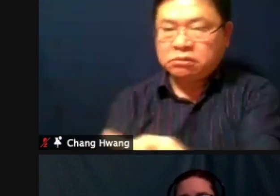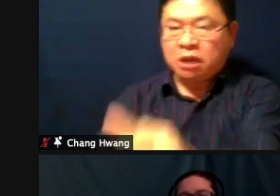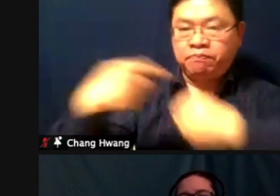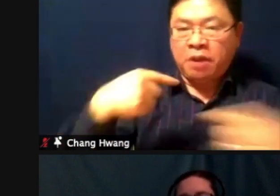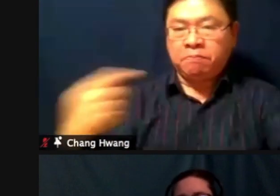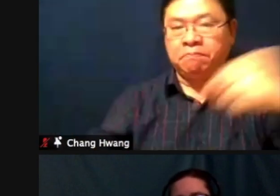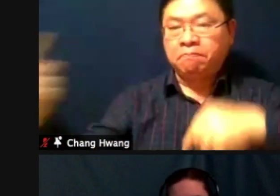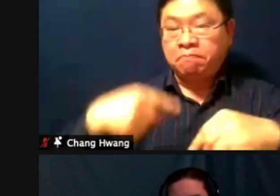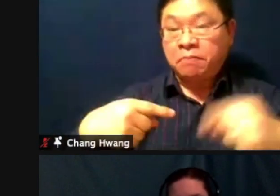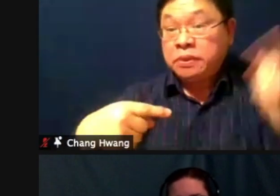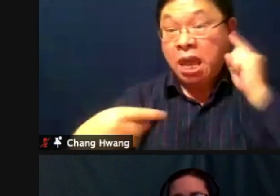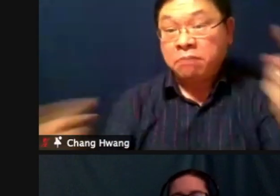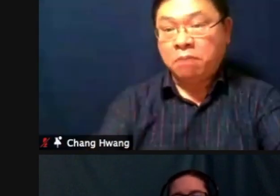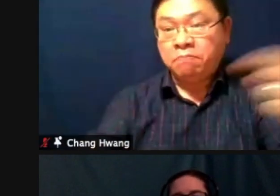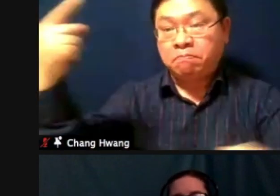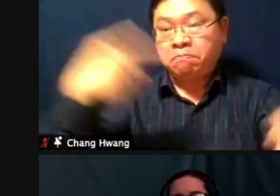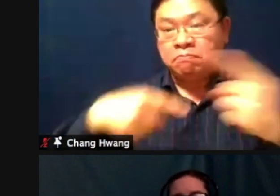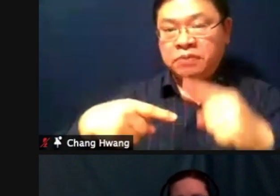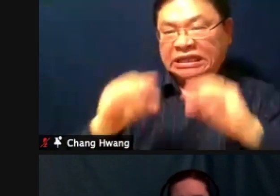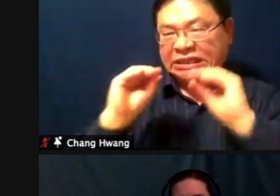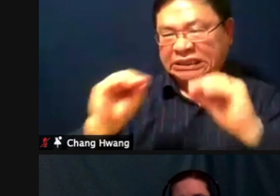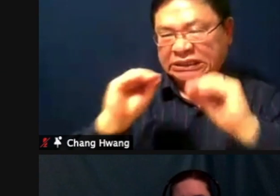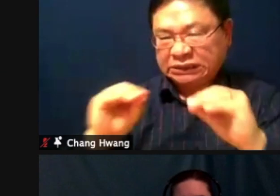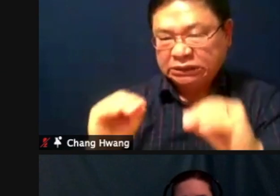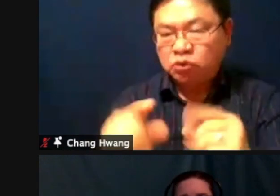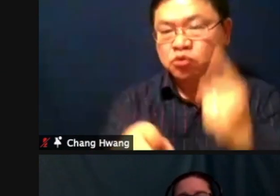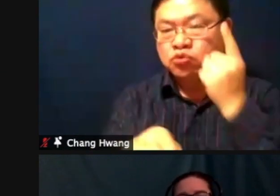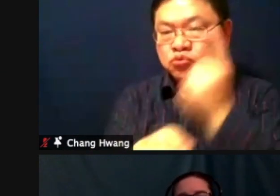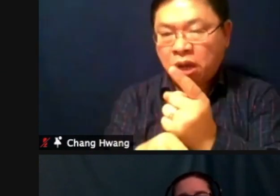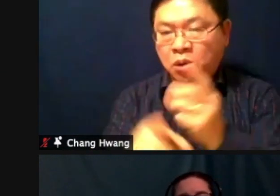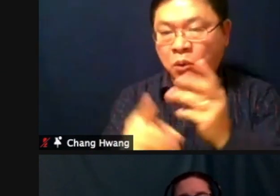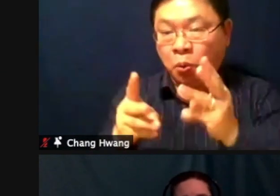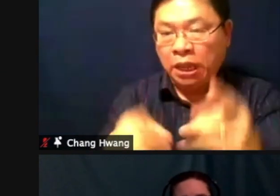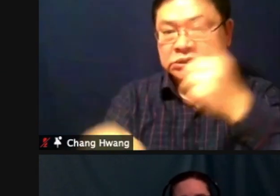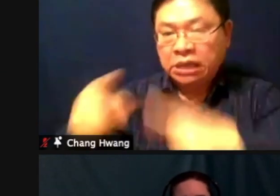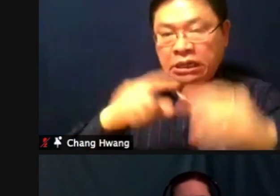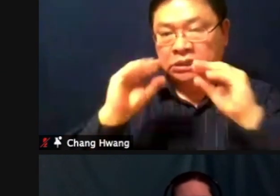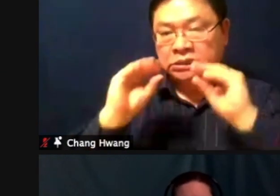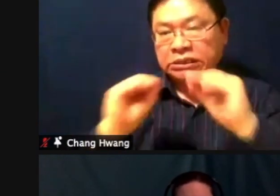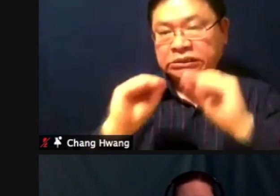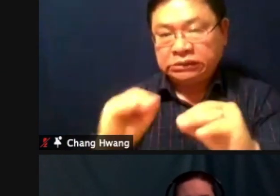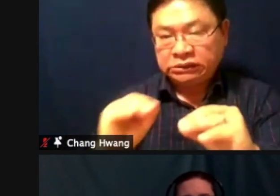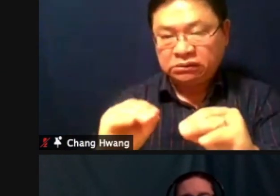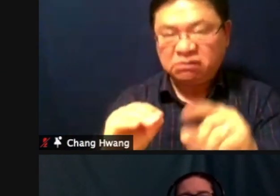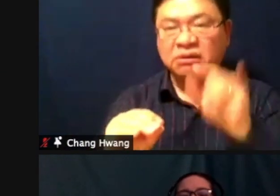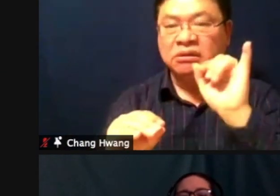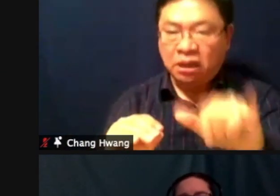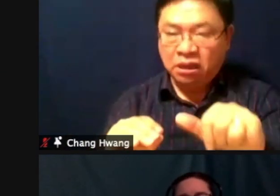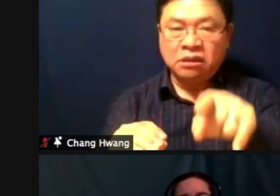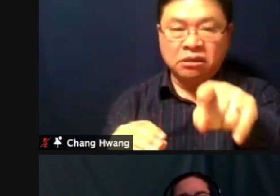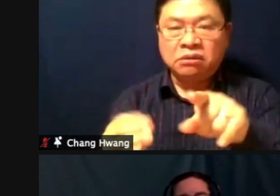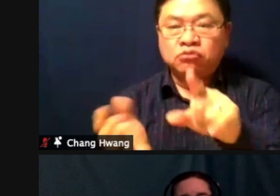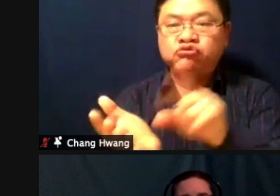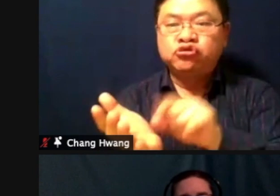to learn more sign language so they could communicate. So they would come and take this class, or maybe a deaf person who had some rudimentary sign